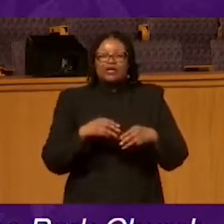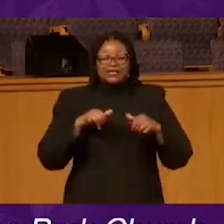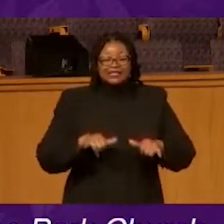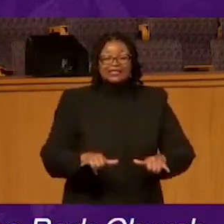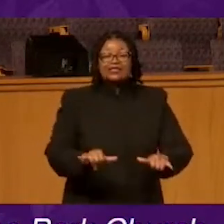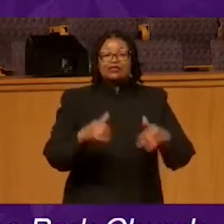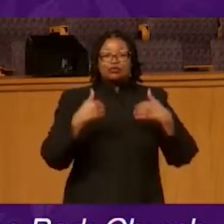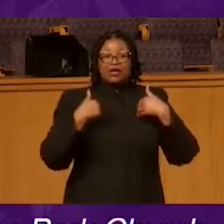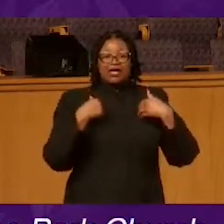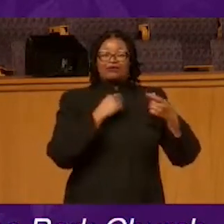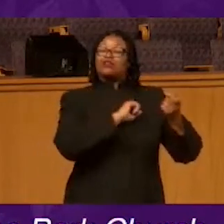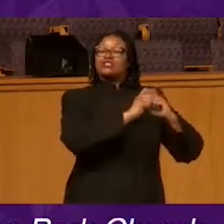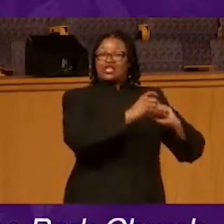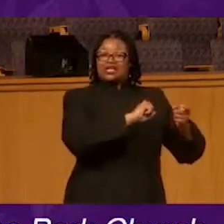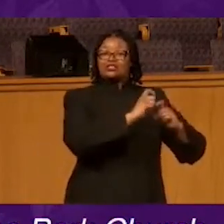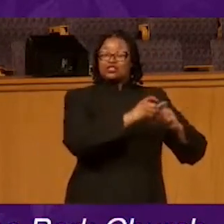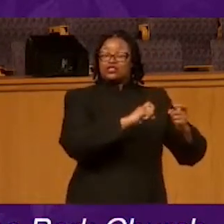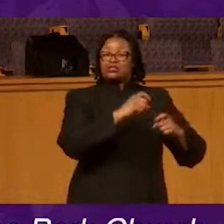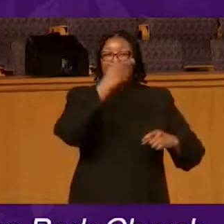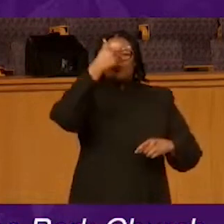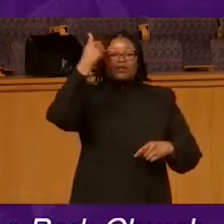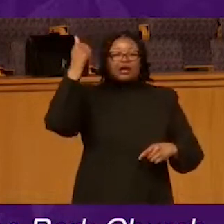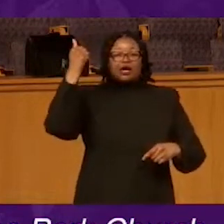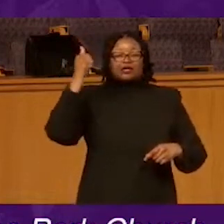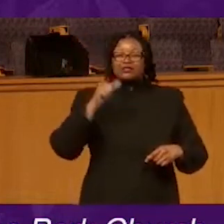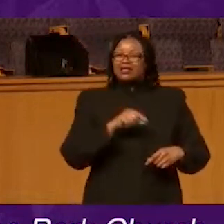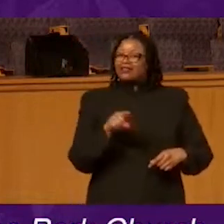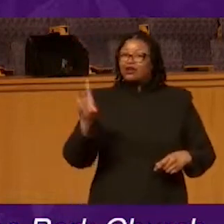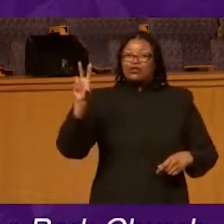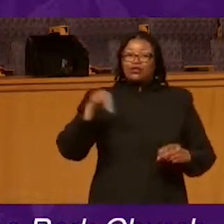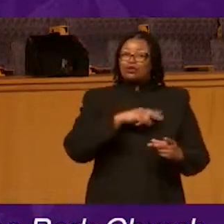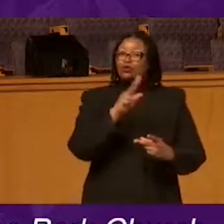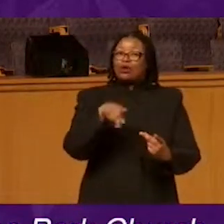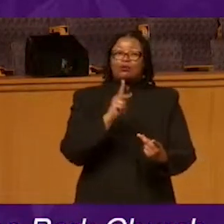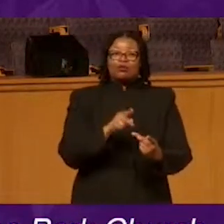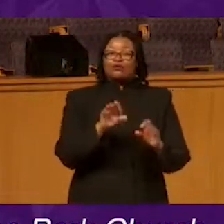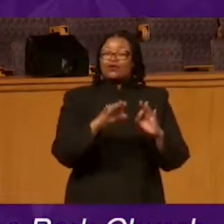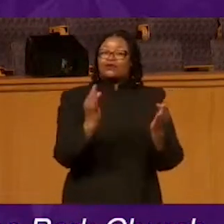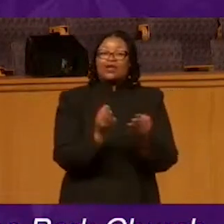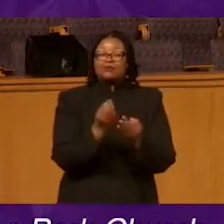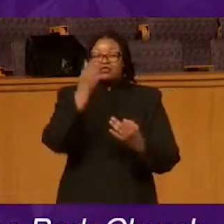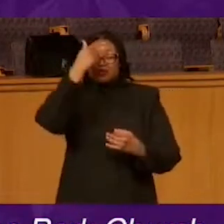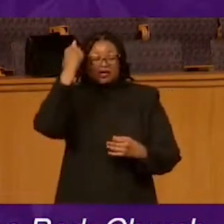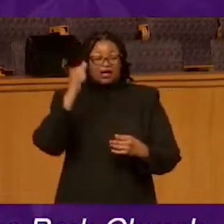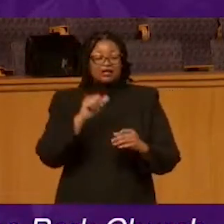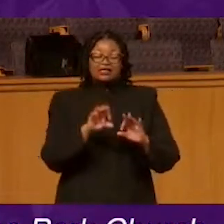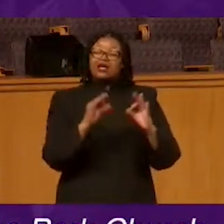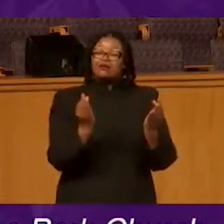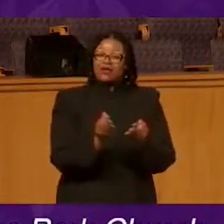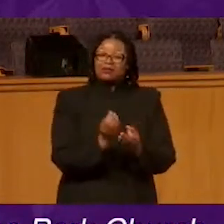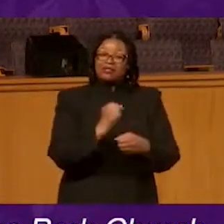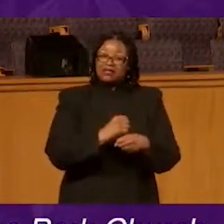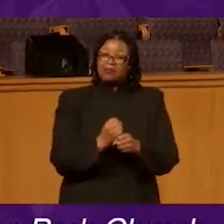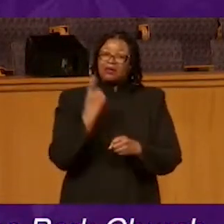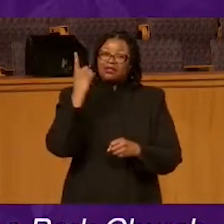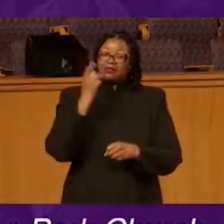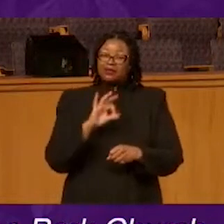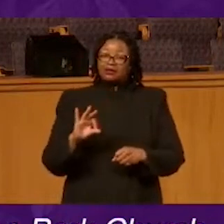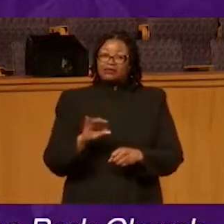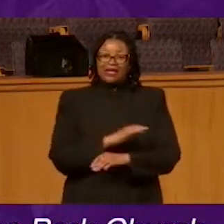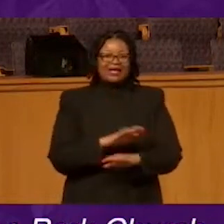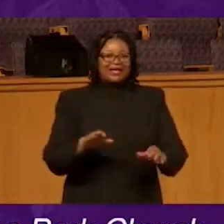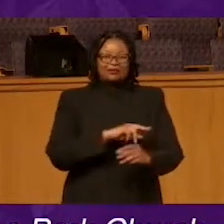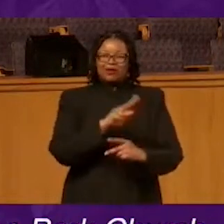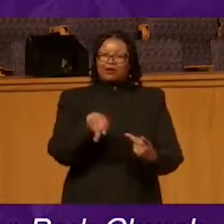will have challenges. Because friends, there are no perfect families, because families are made up of imperfect